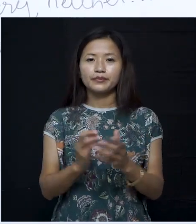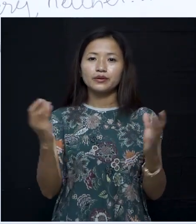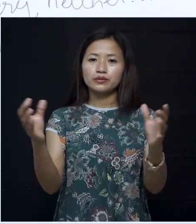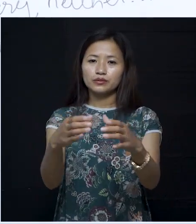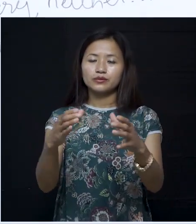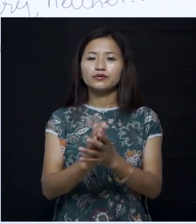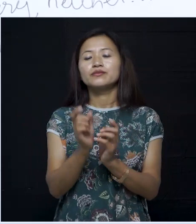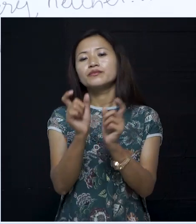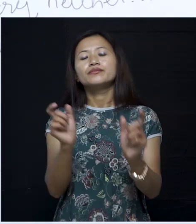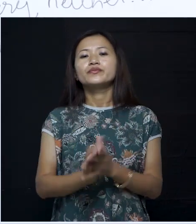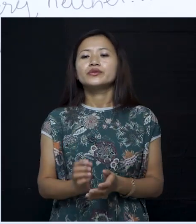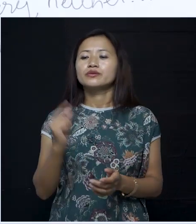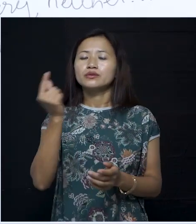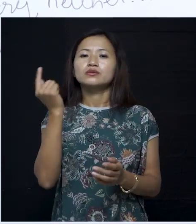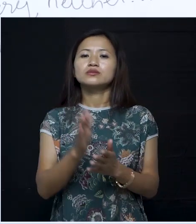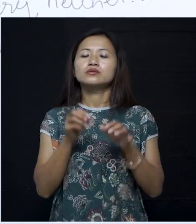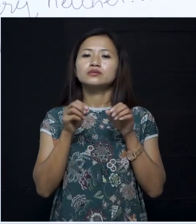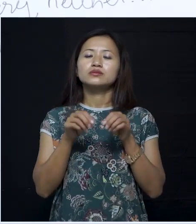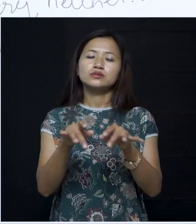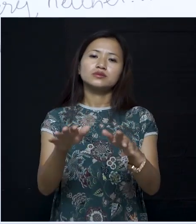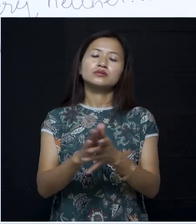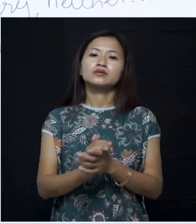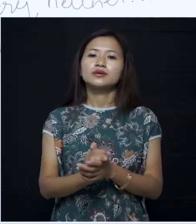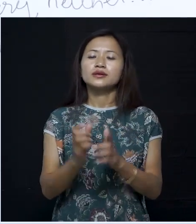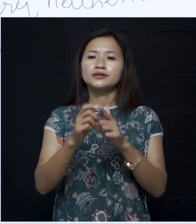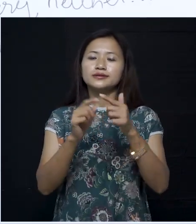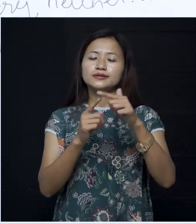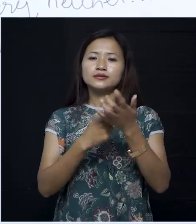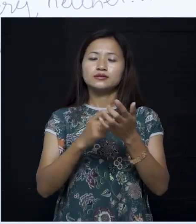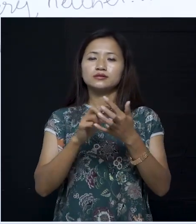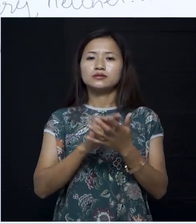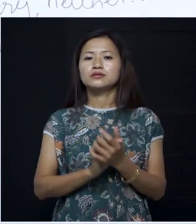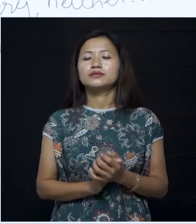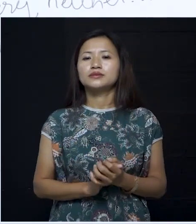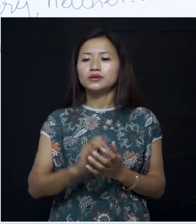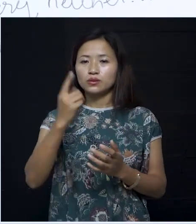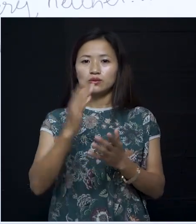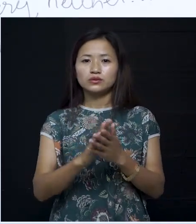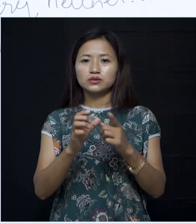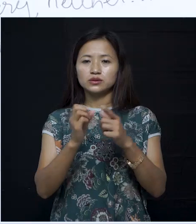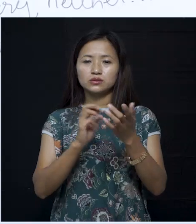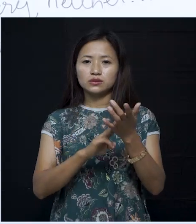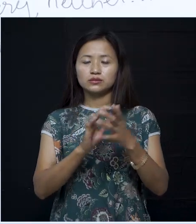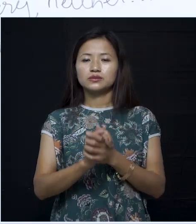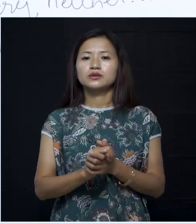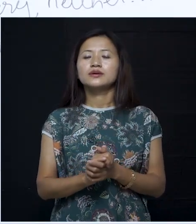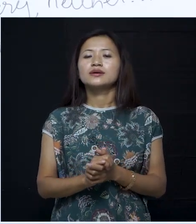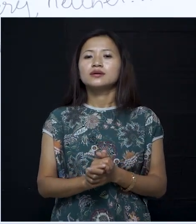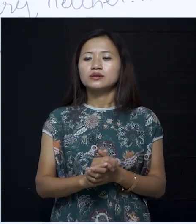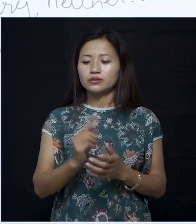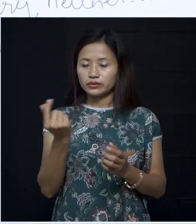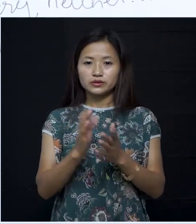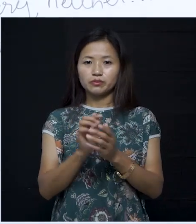of people, you can use the distributive determiners. And then the next one is demonstratives, which are called